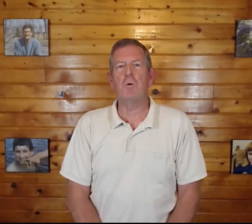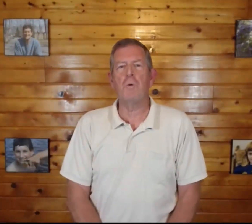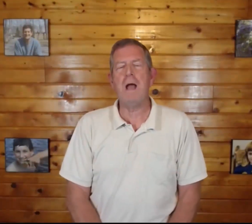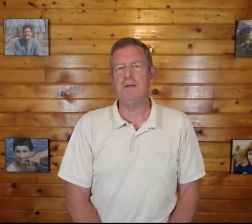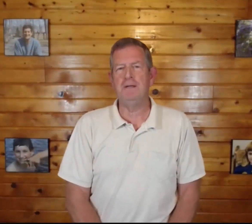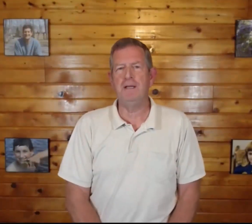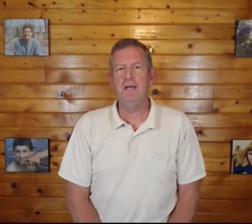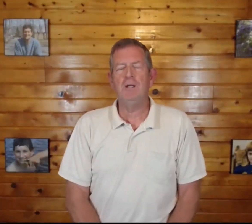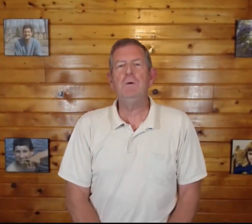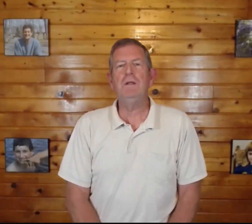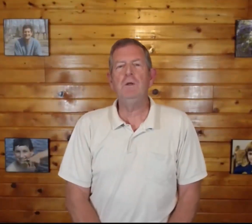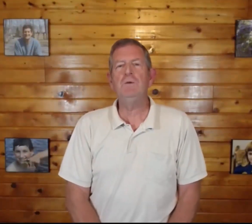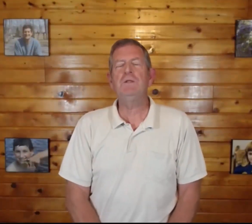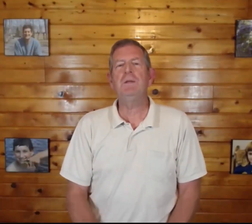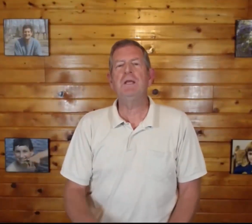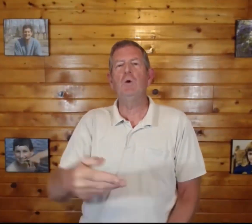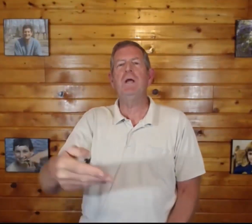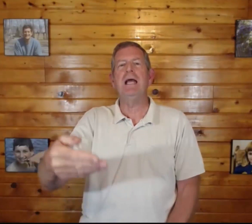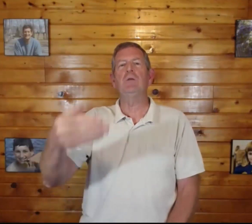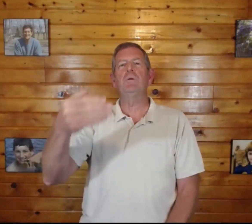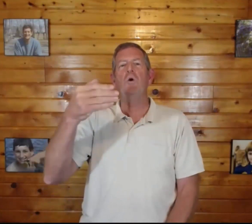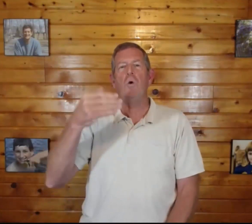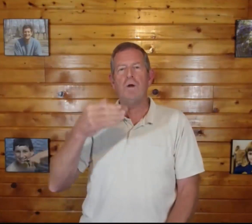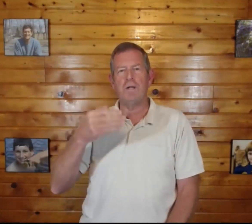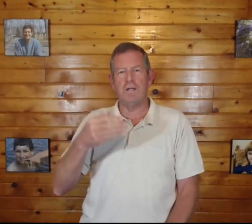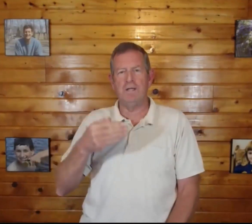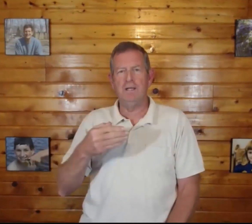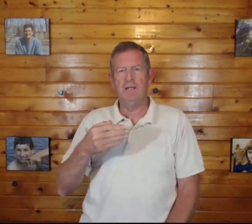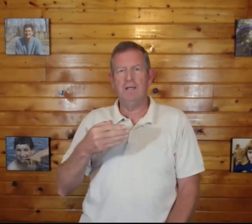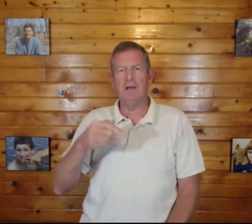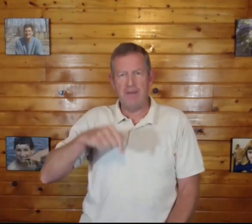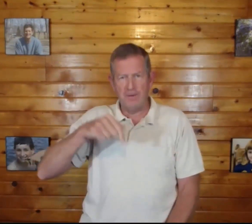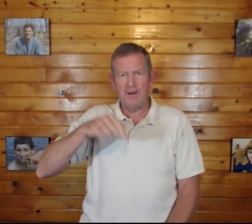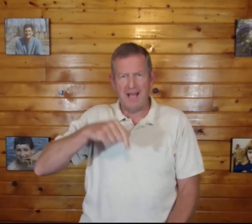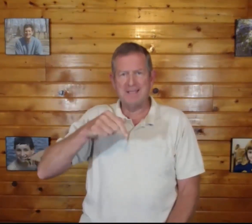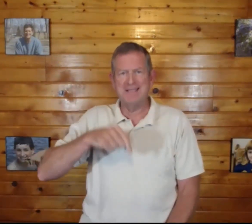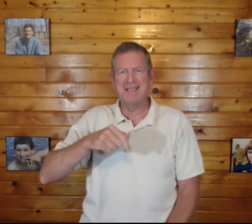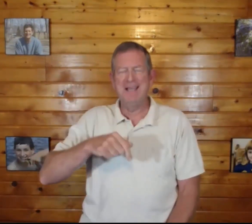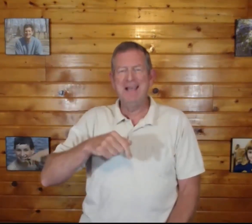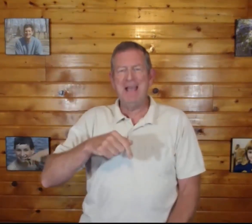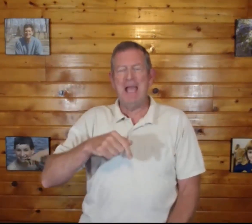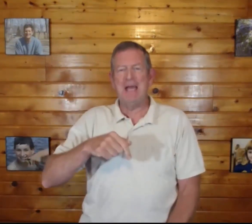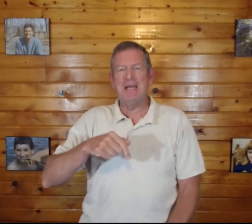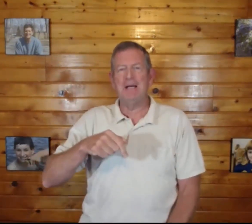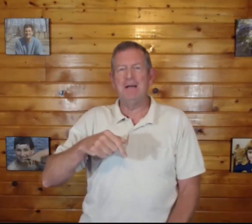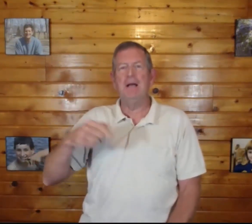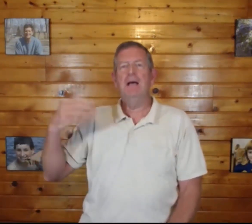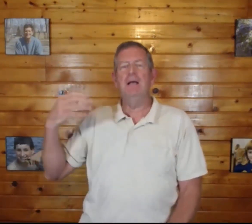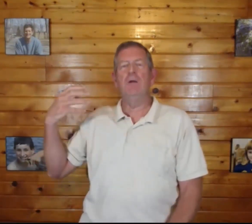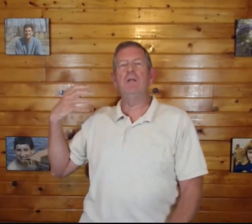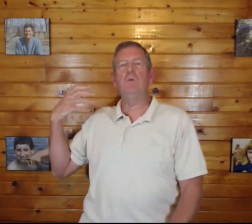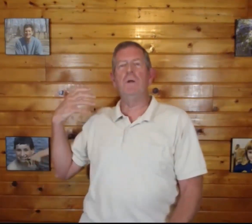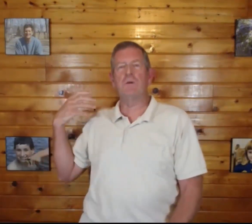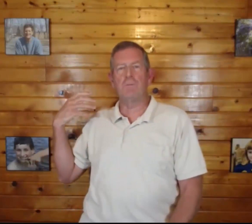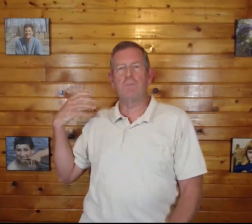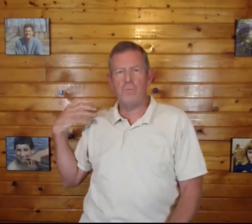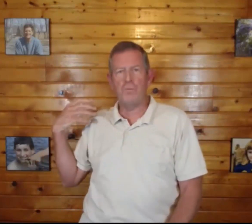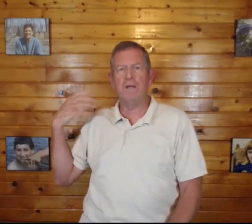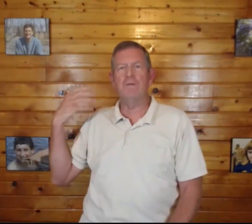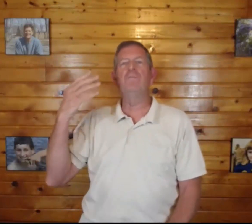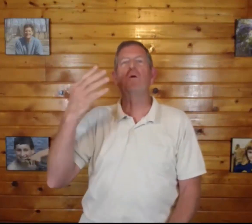that rapidly. You simply can look at the recorded live classes and look at the ones